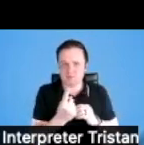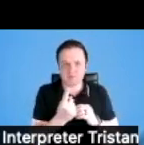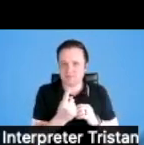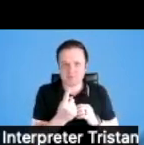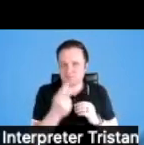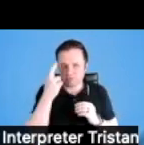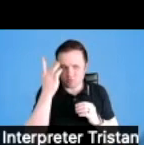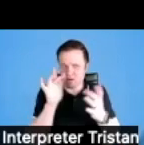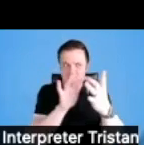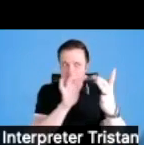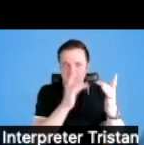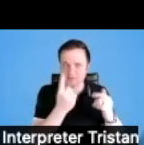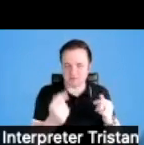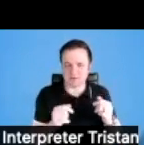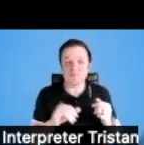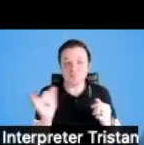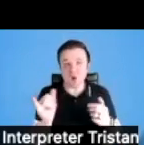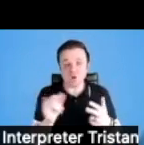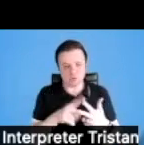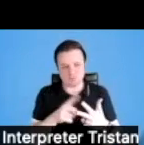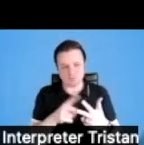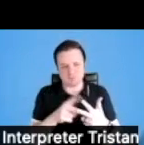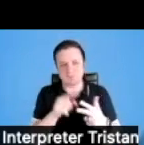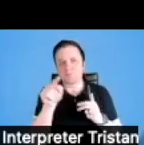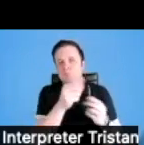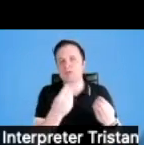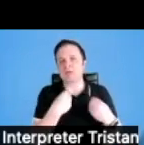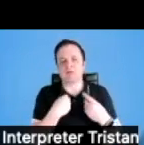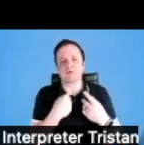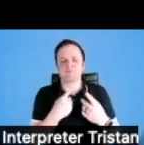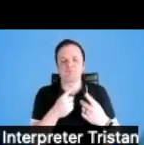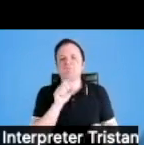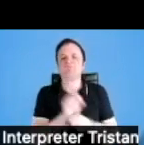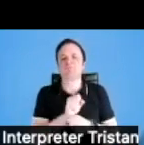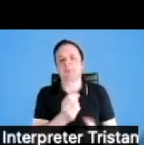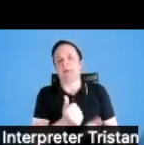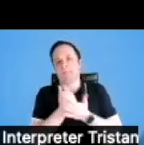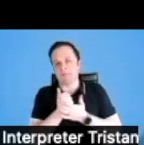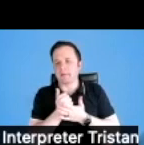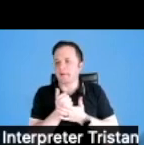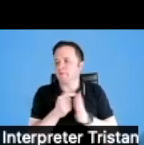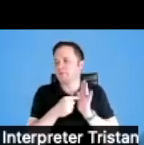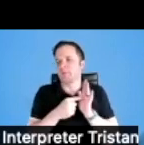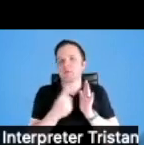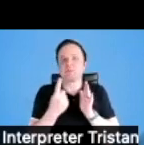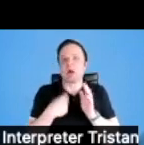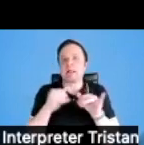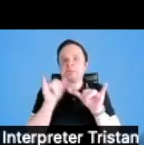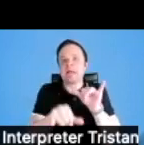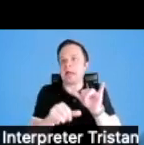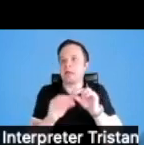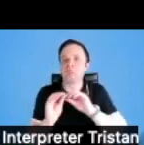And then they also looked for people who could provide practical assistance, like a place to stay or a car to come get